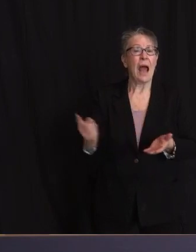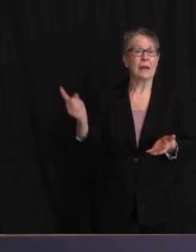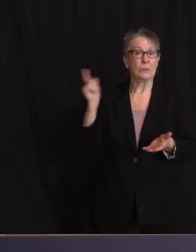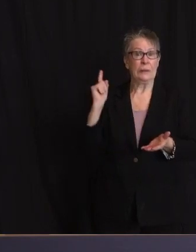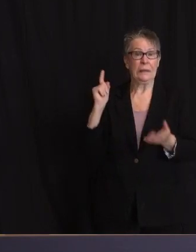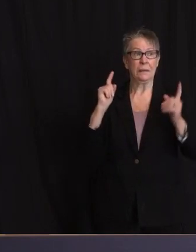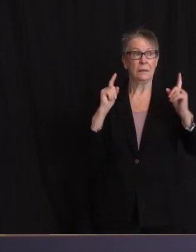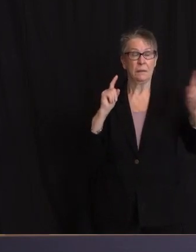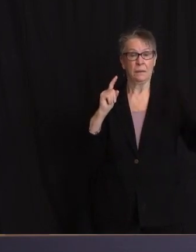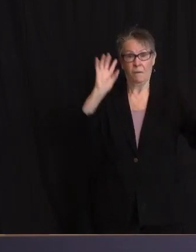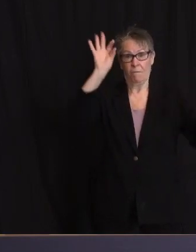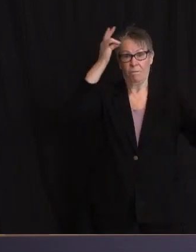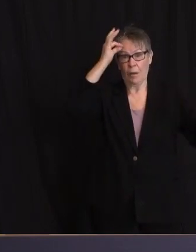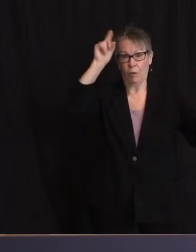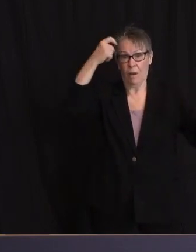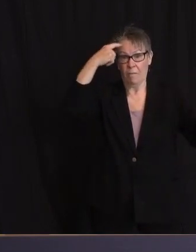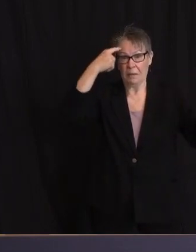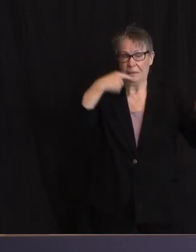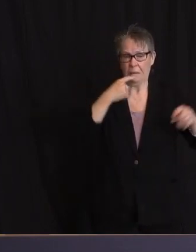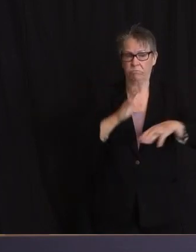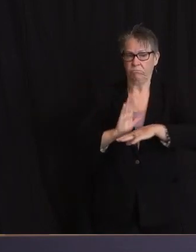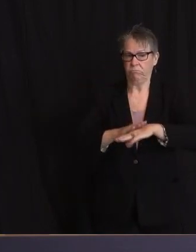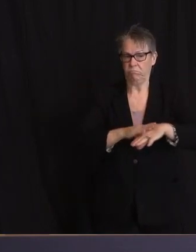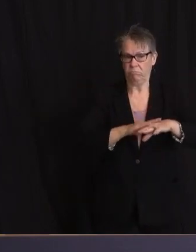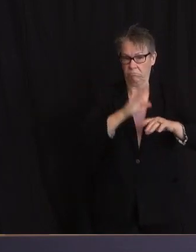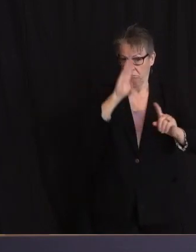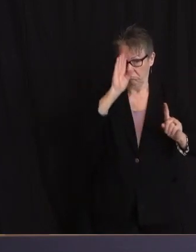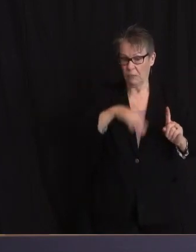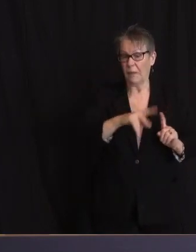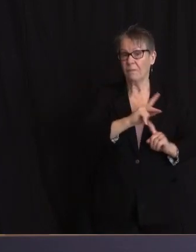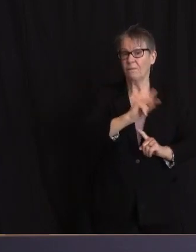today. Is that happening? And what's the spillover in South Jersey?